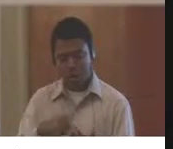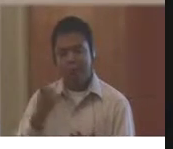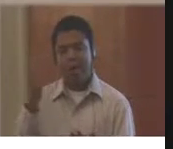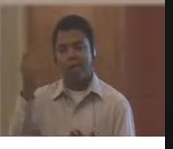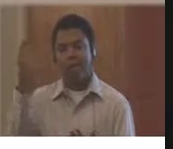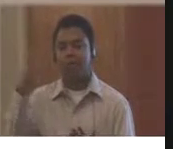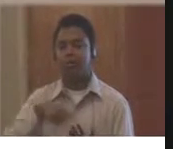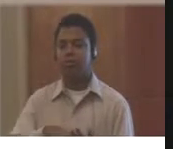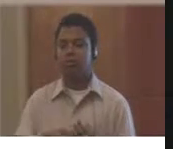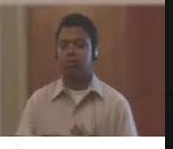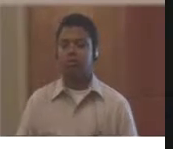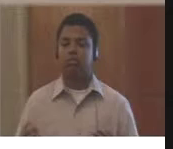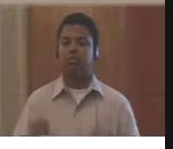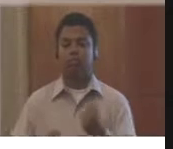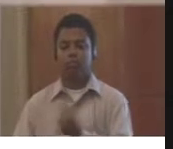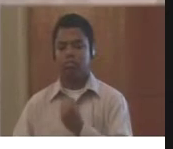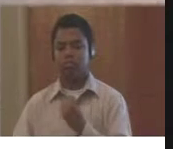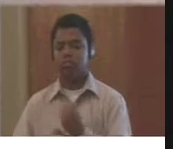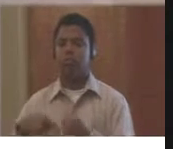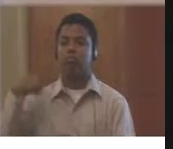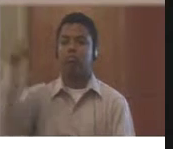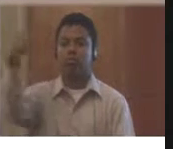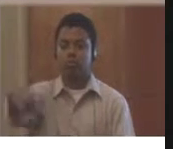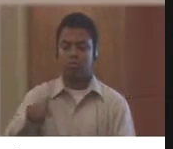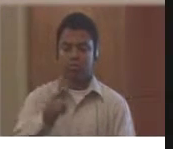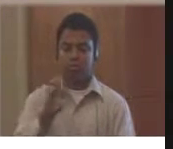implementation of the post-2015 framework.